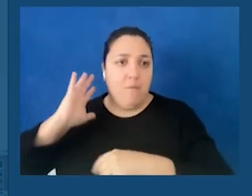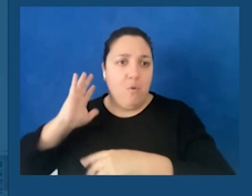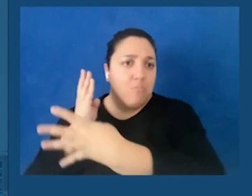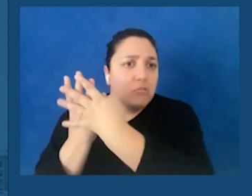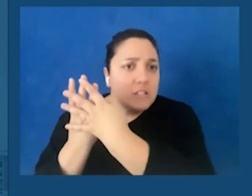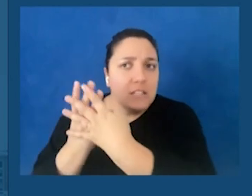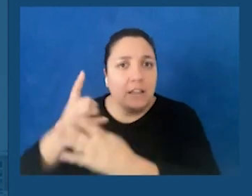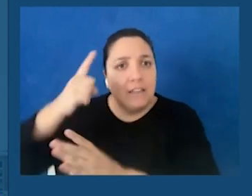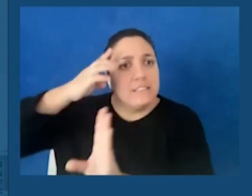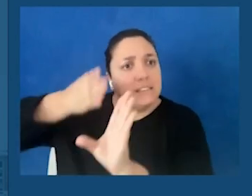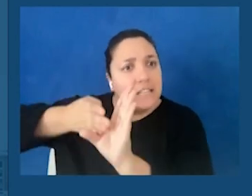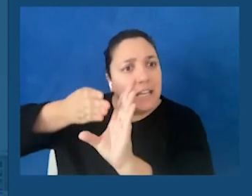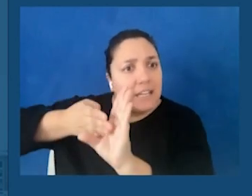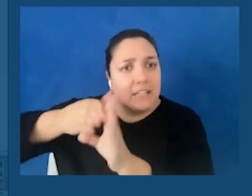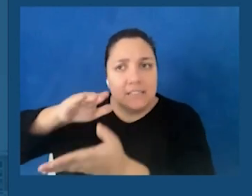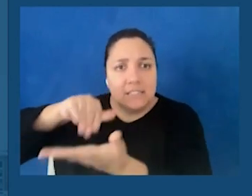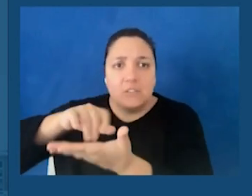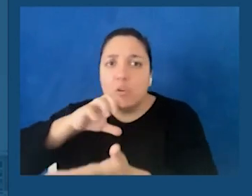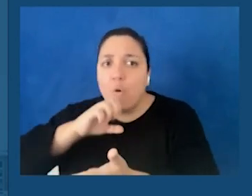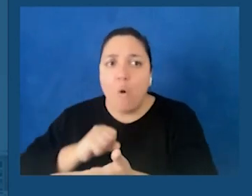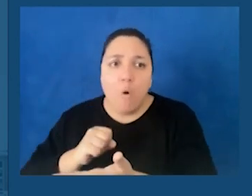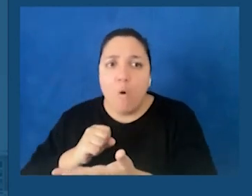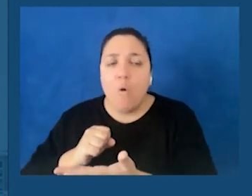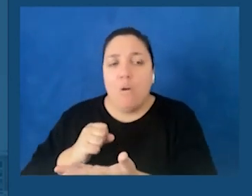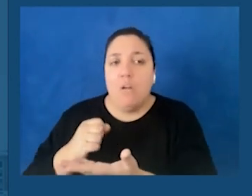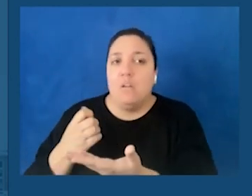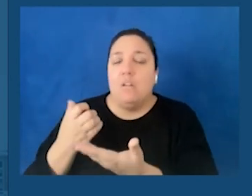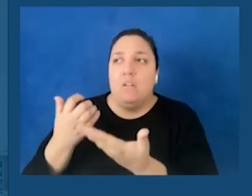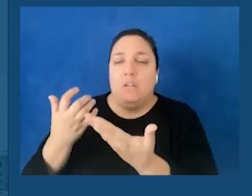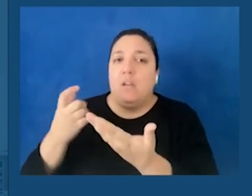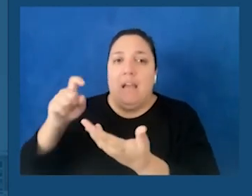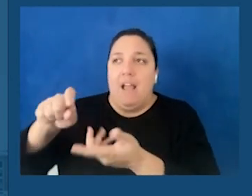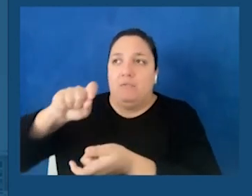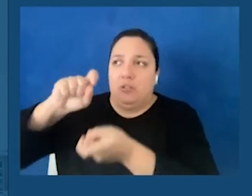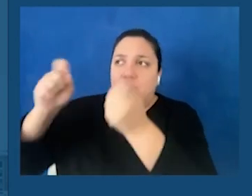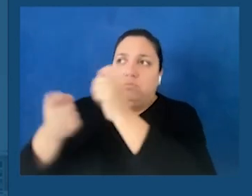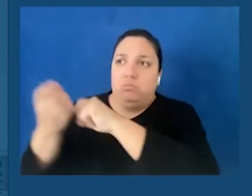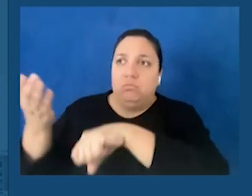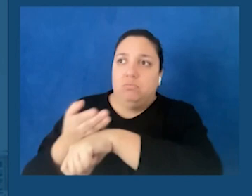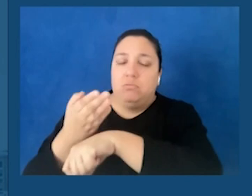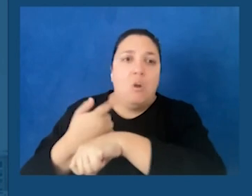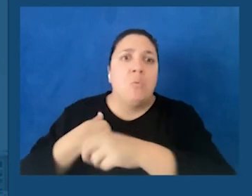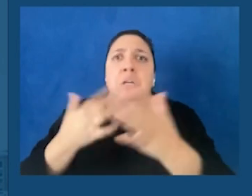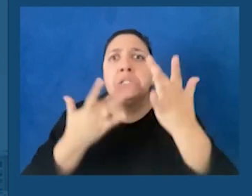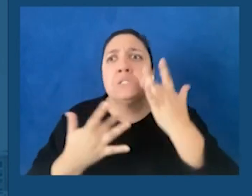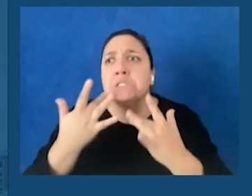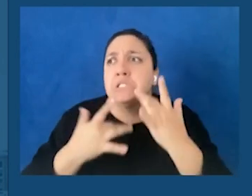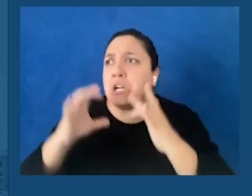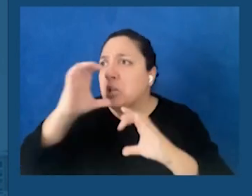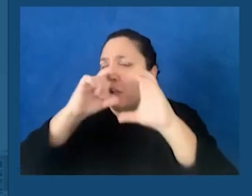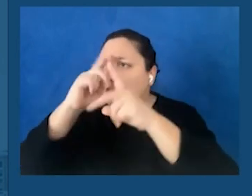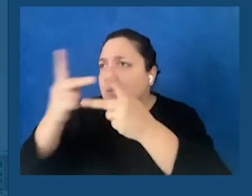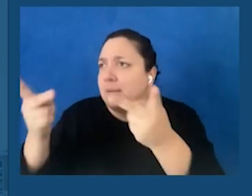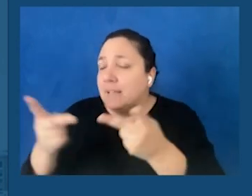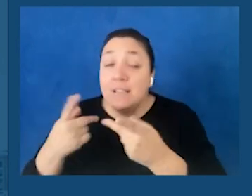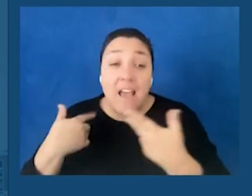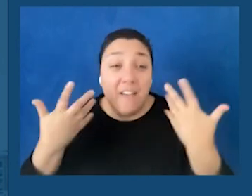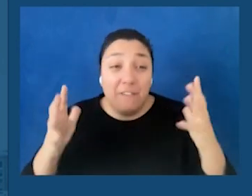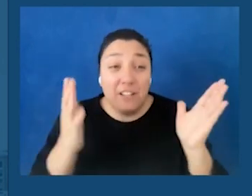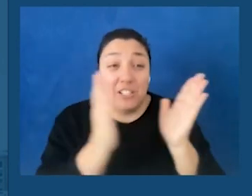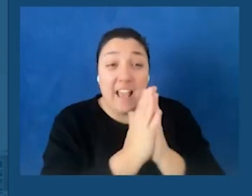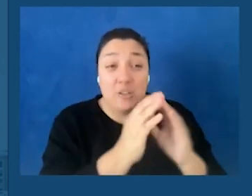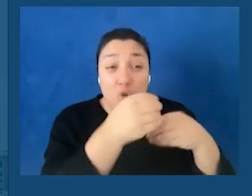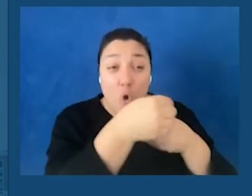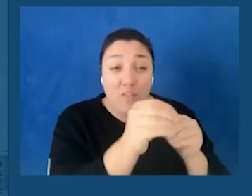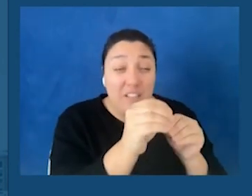psychiatric centers. And we're so desperate to find space. I've asked my Office of General Services to give me every inch